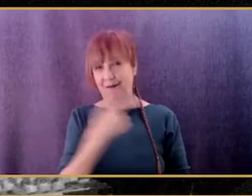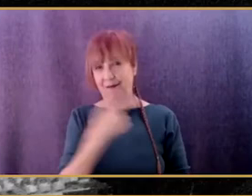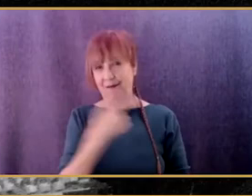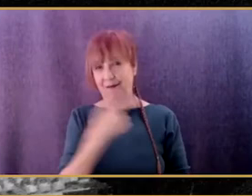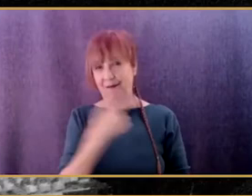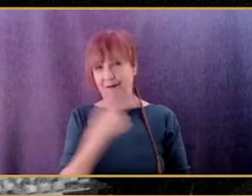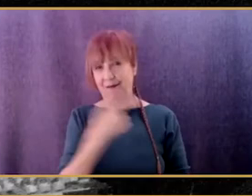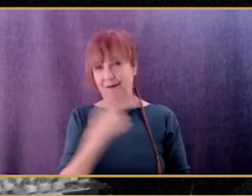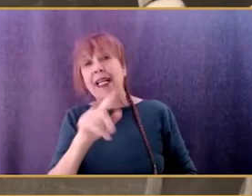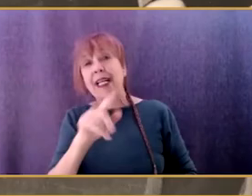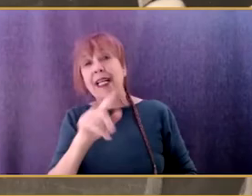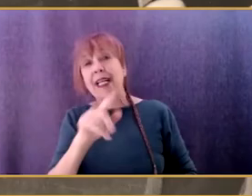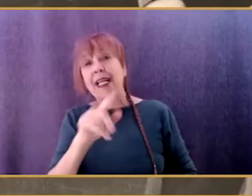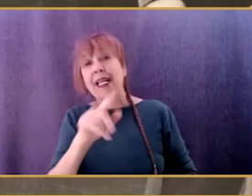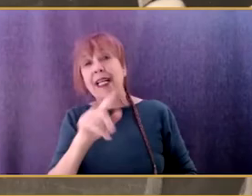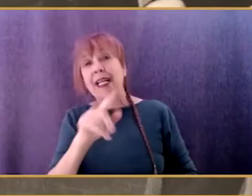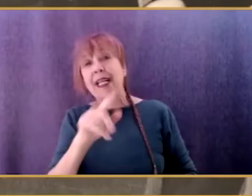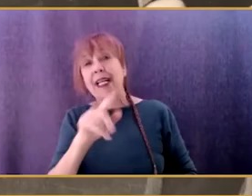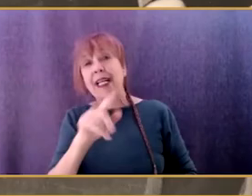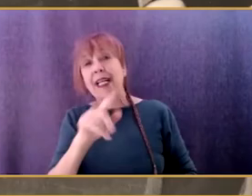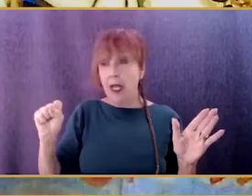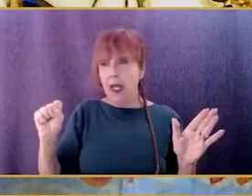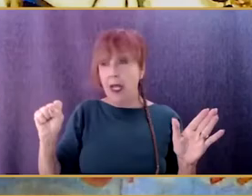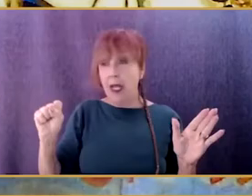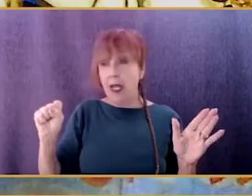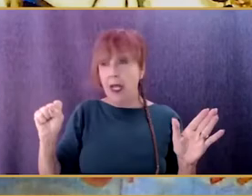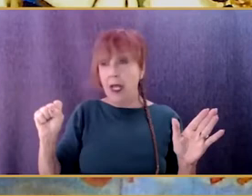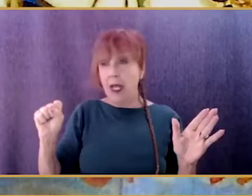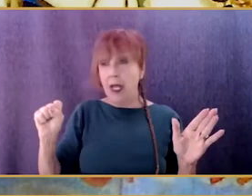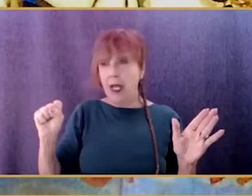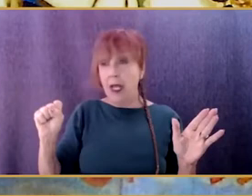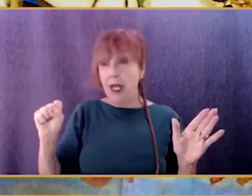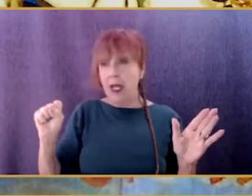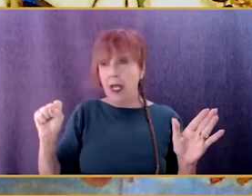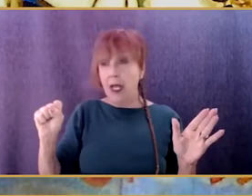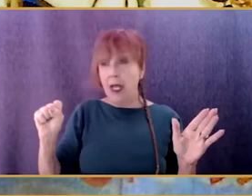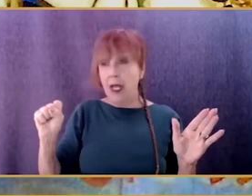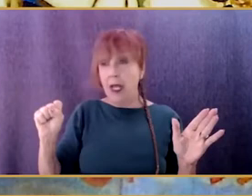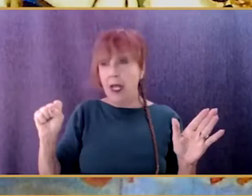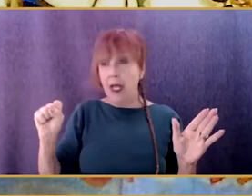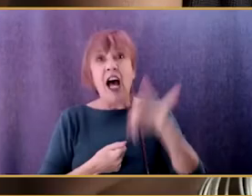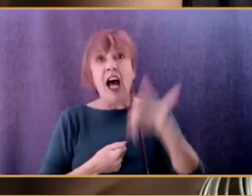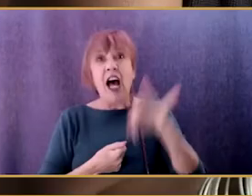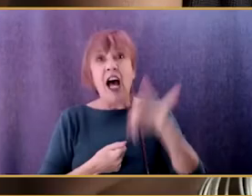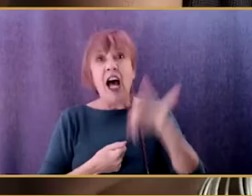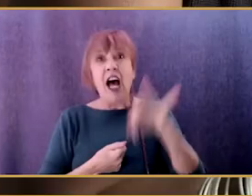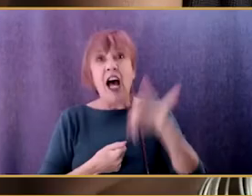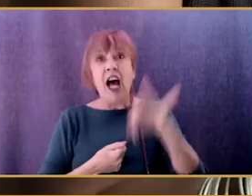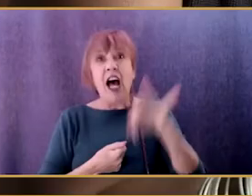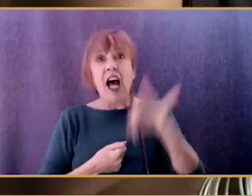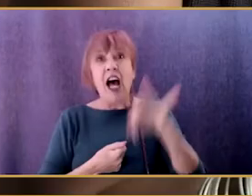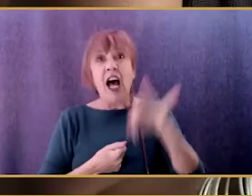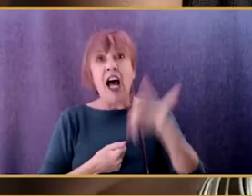Mill in Chicago Next to a guitar musician In front of a public mural In these photos, Smith's